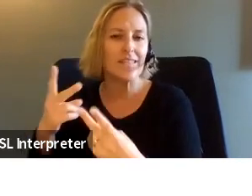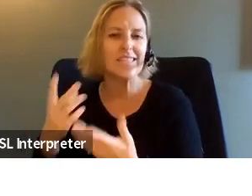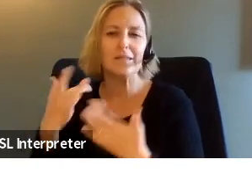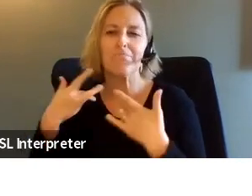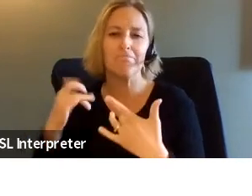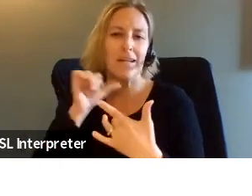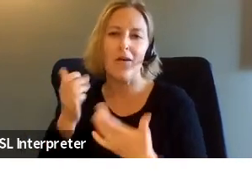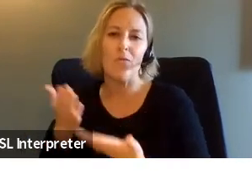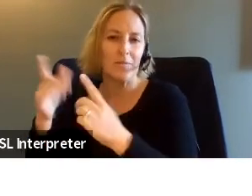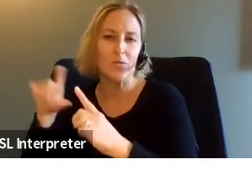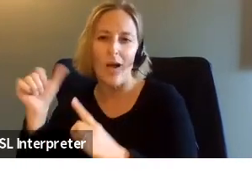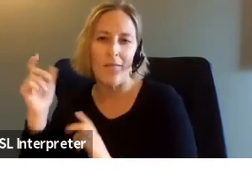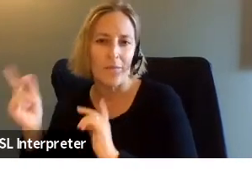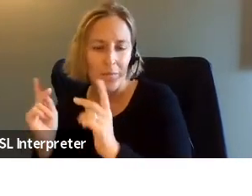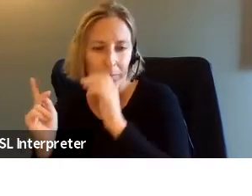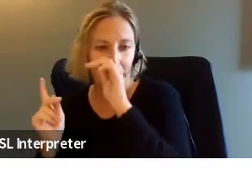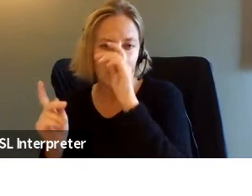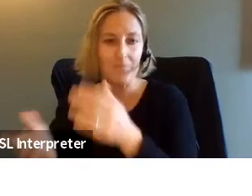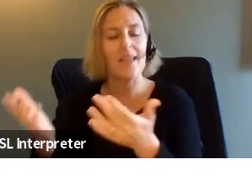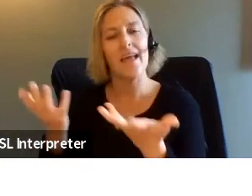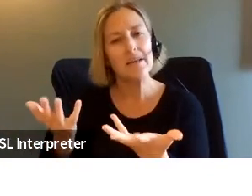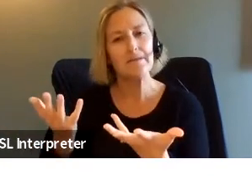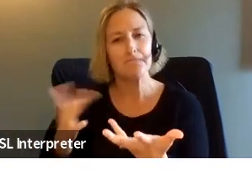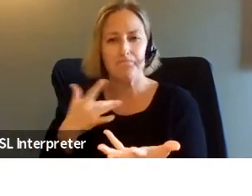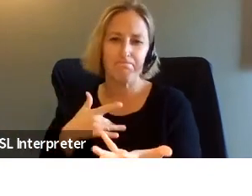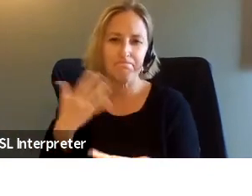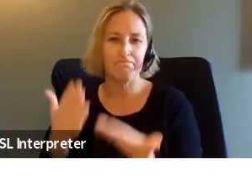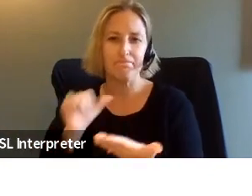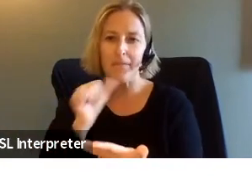else, and less likely to find telehealth very useful.